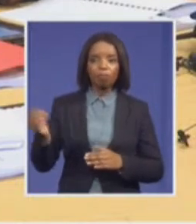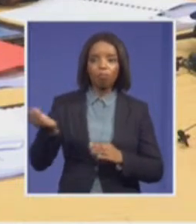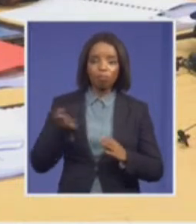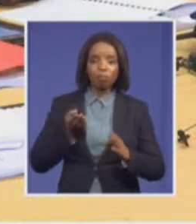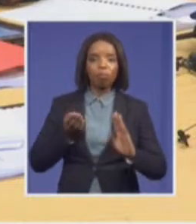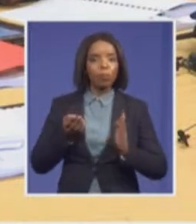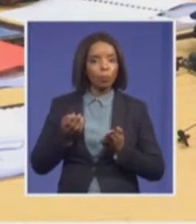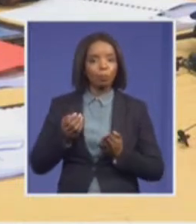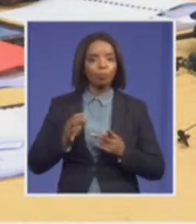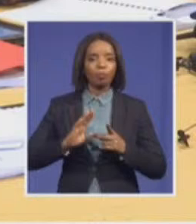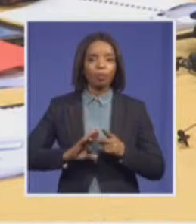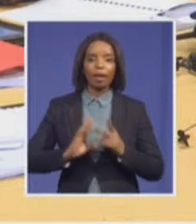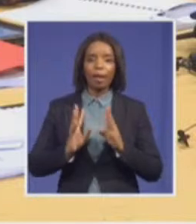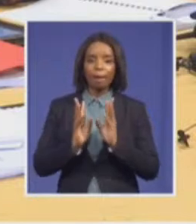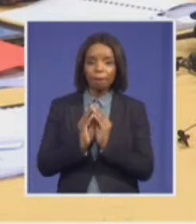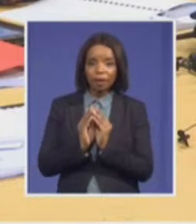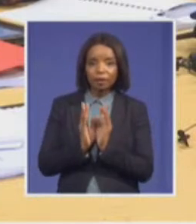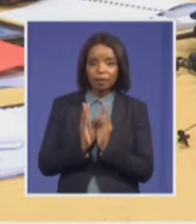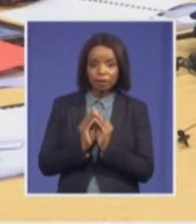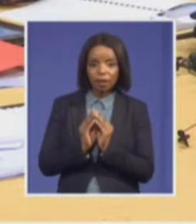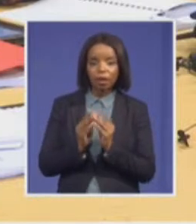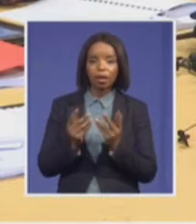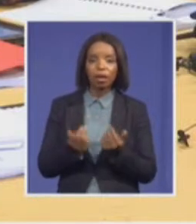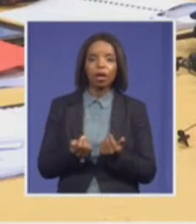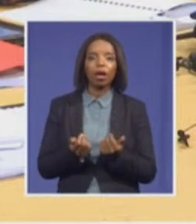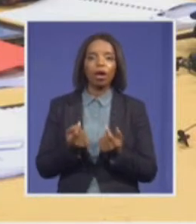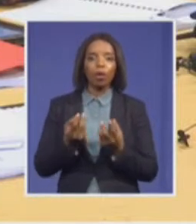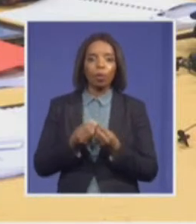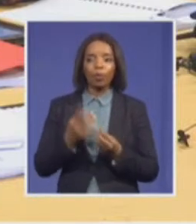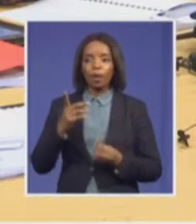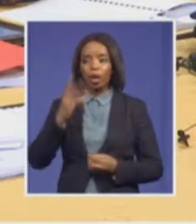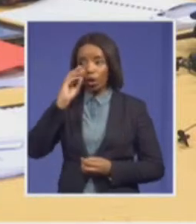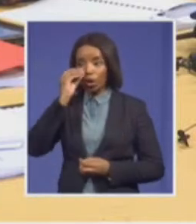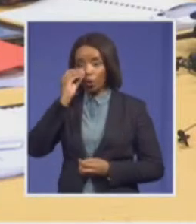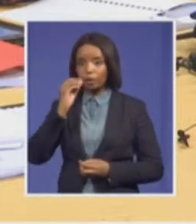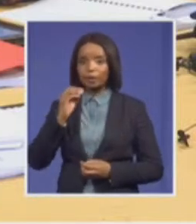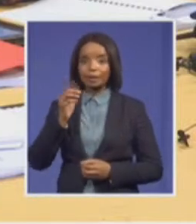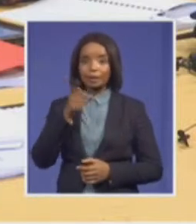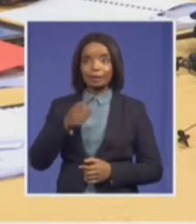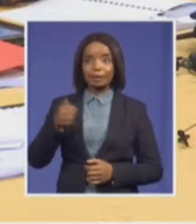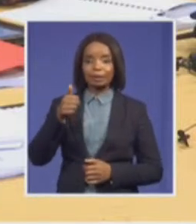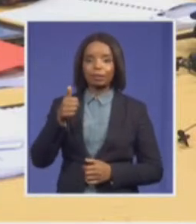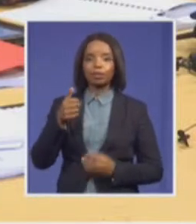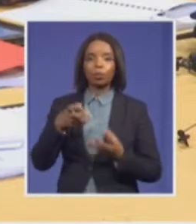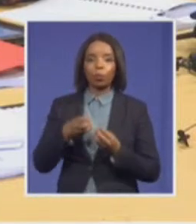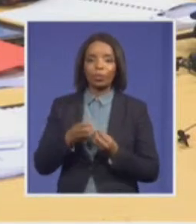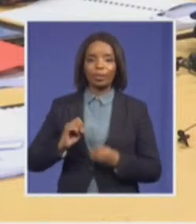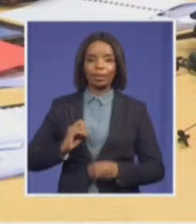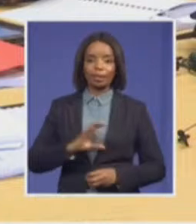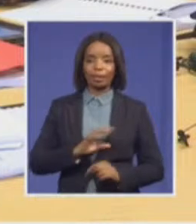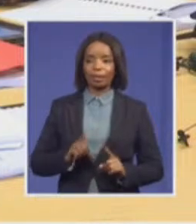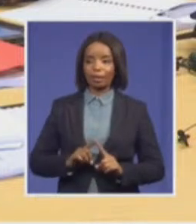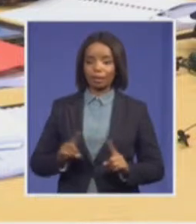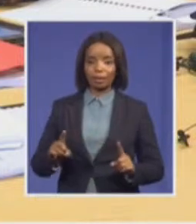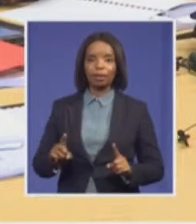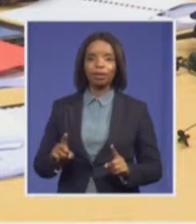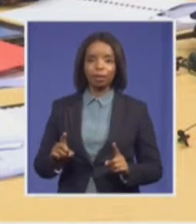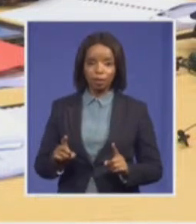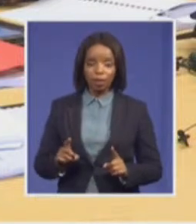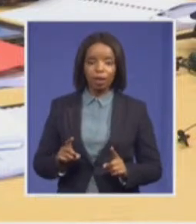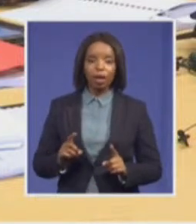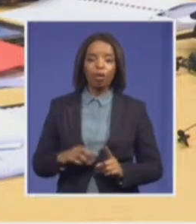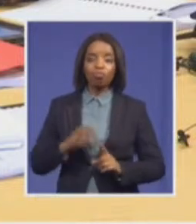Editorial Committee, to which news report to. From time to time, I also submit